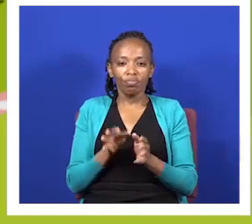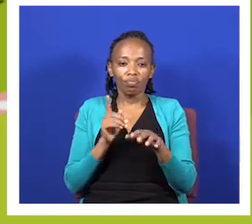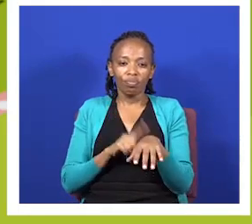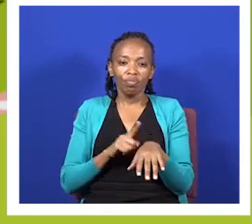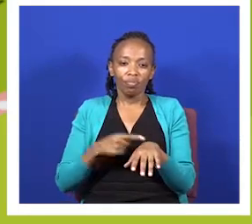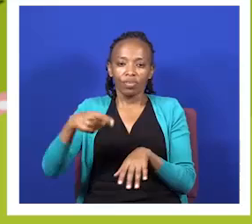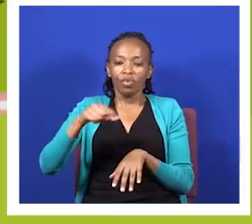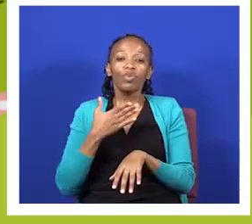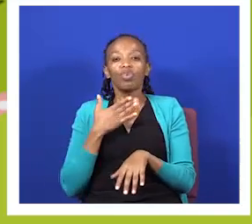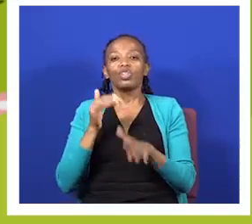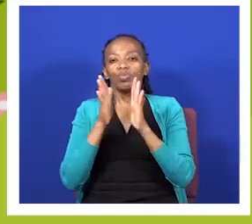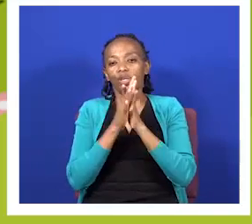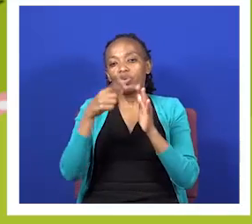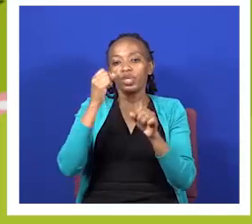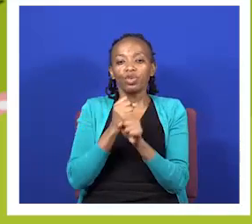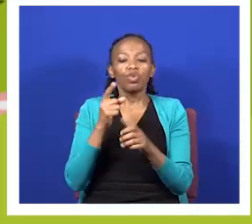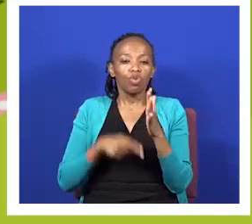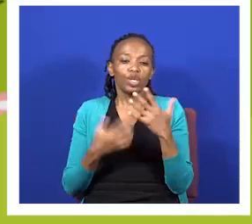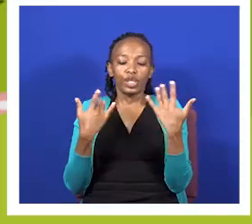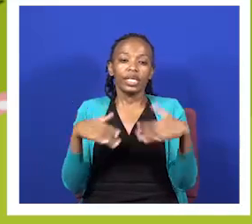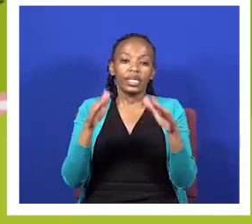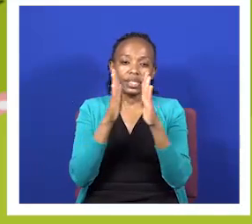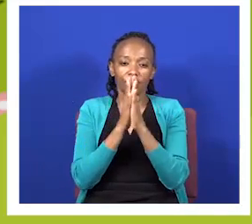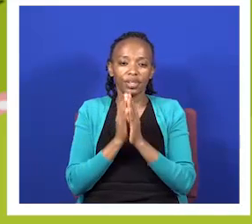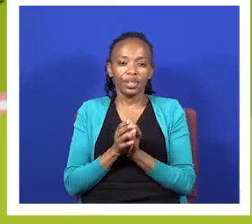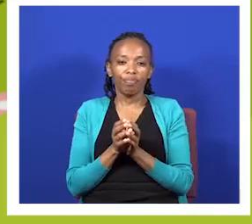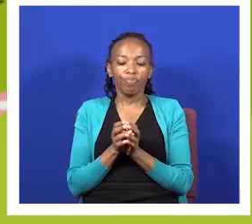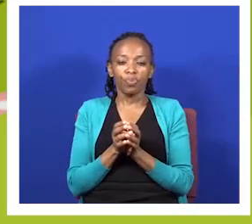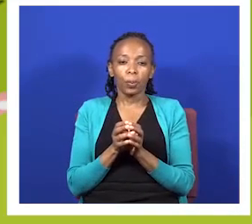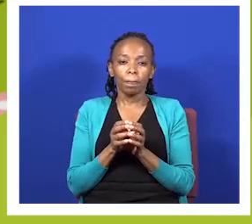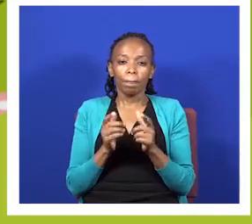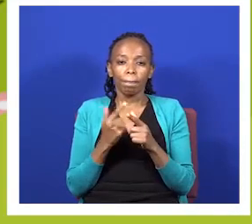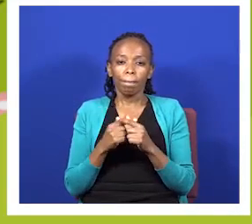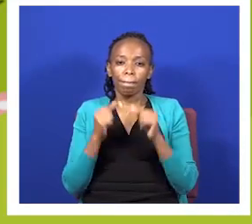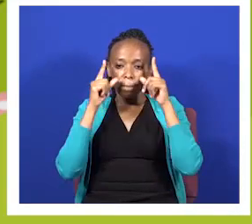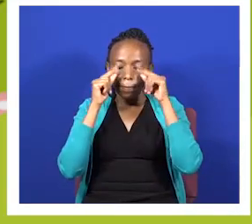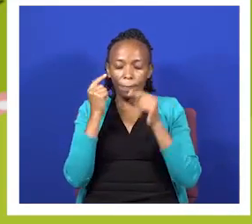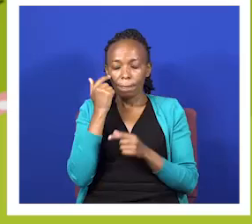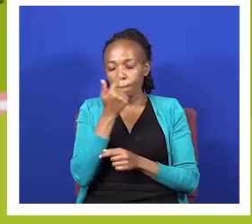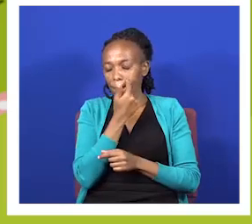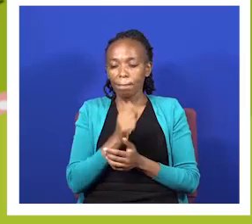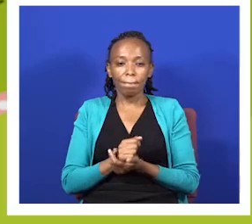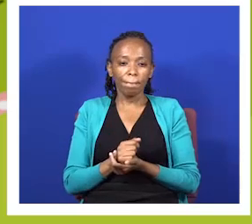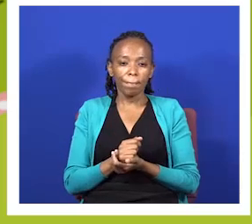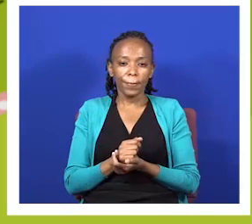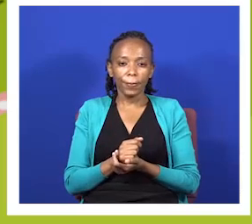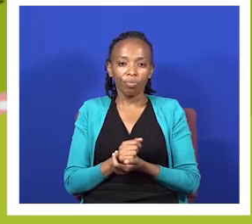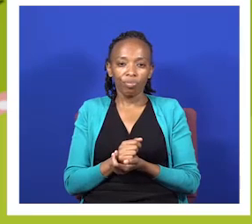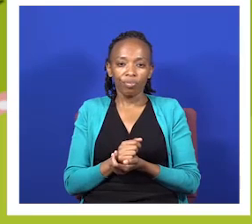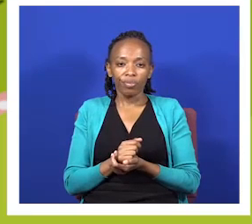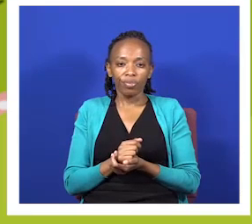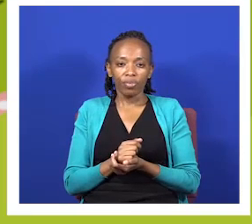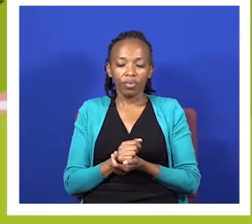do? Yeah, we put our hands together. We close our eyes. Come on, close your